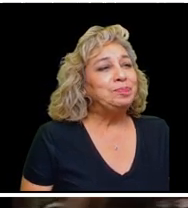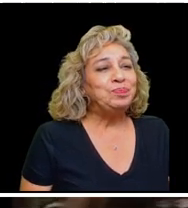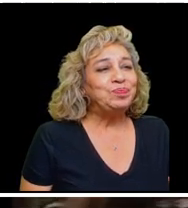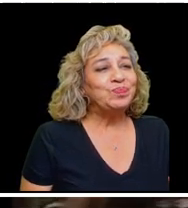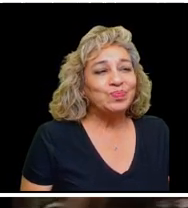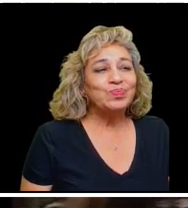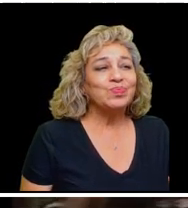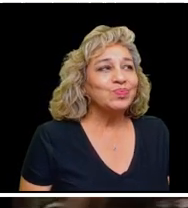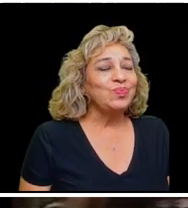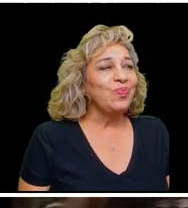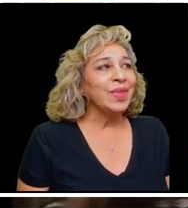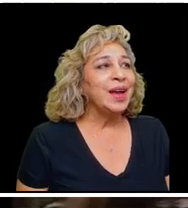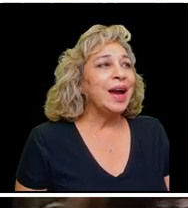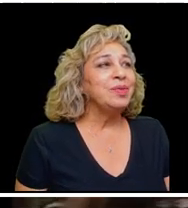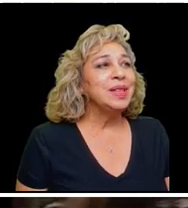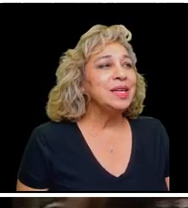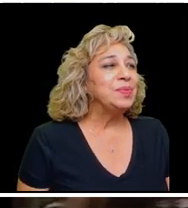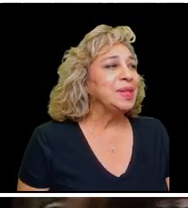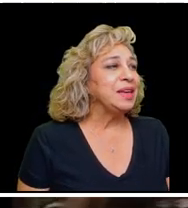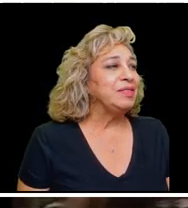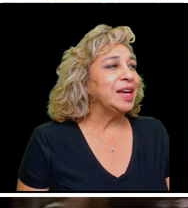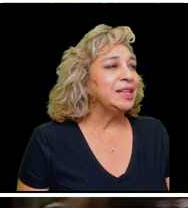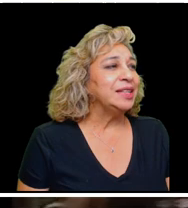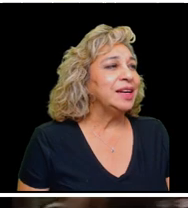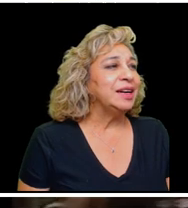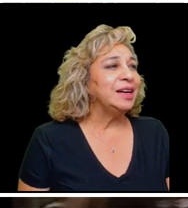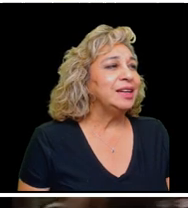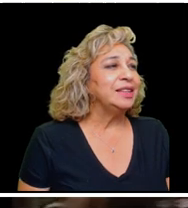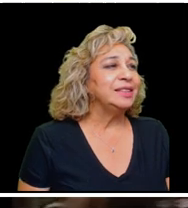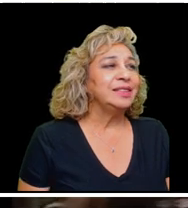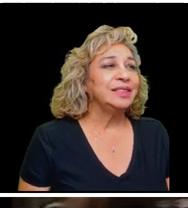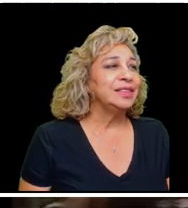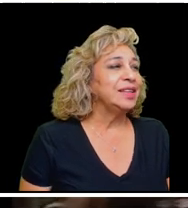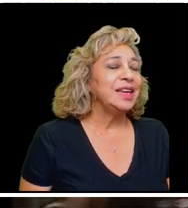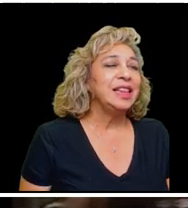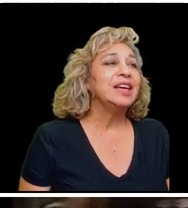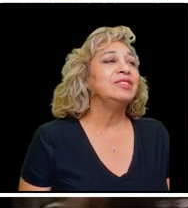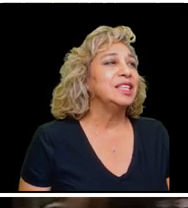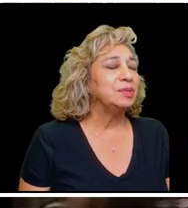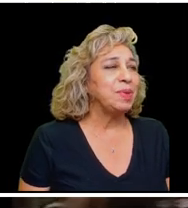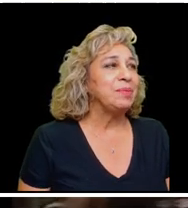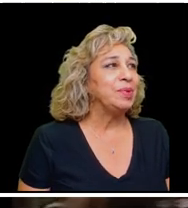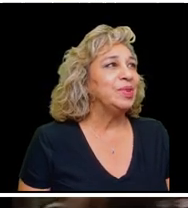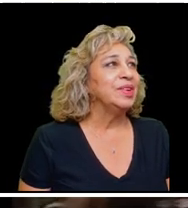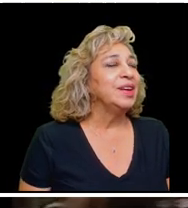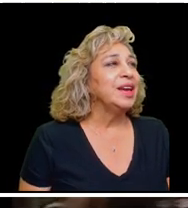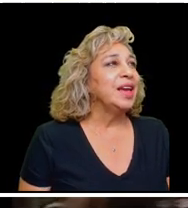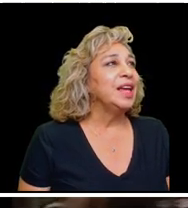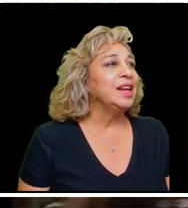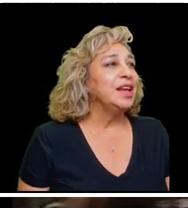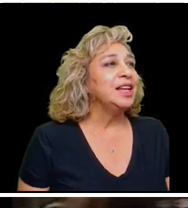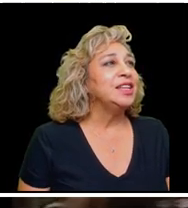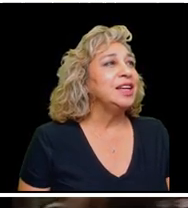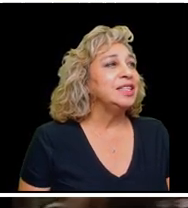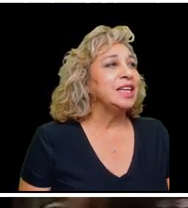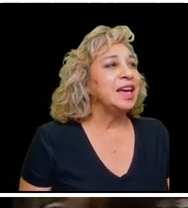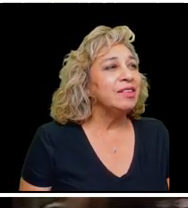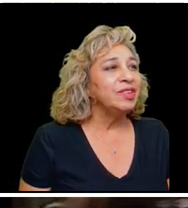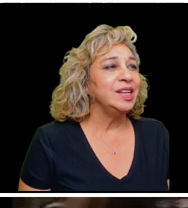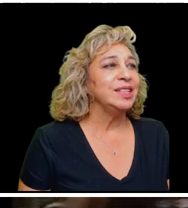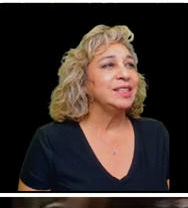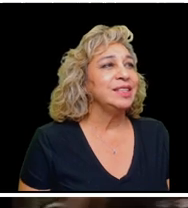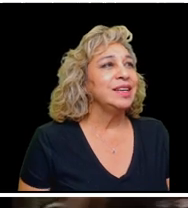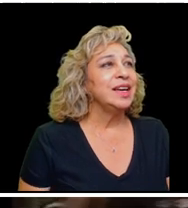I really do believe that he loves his people and it is